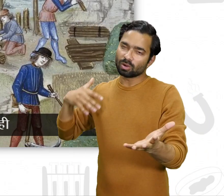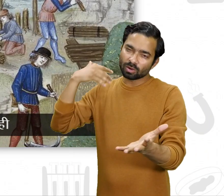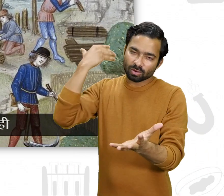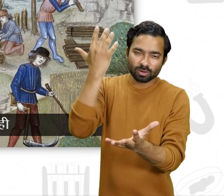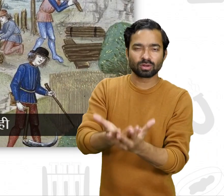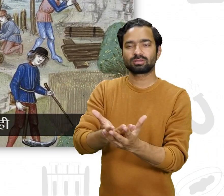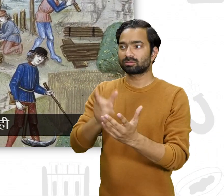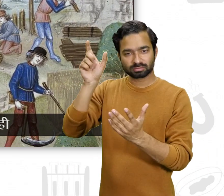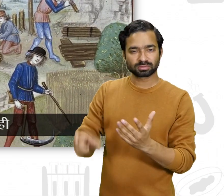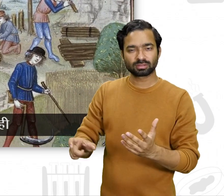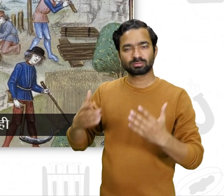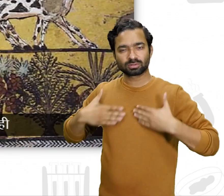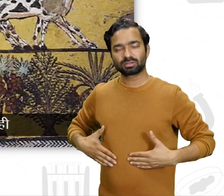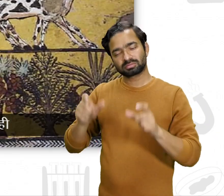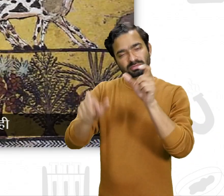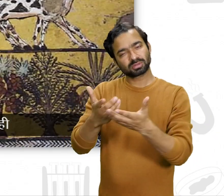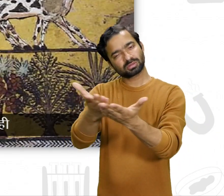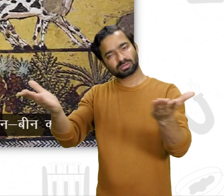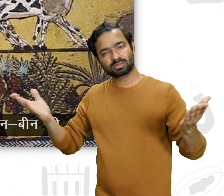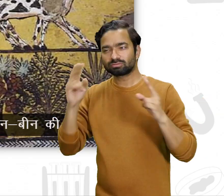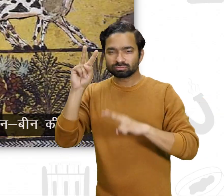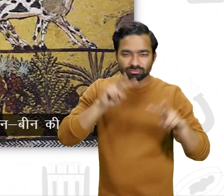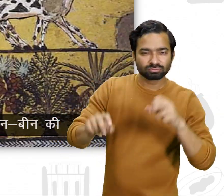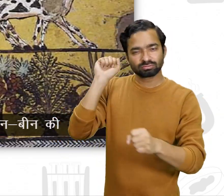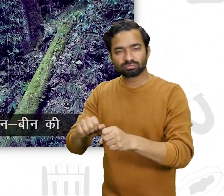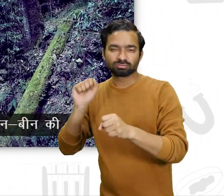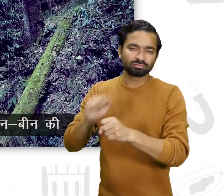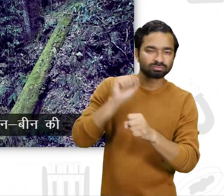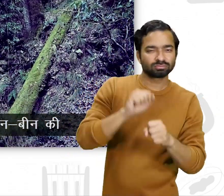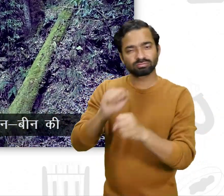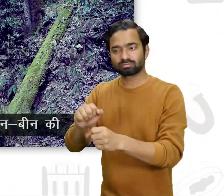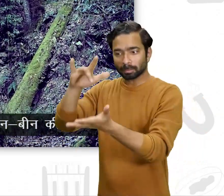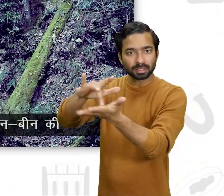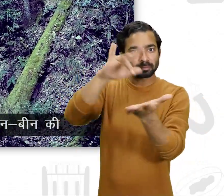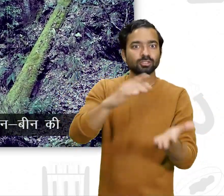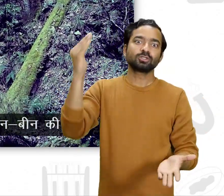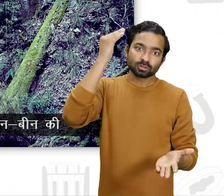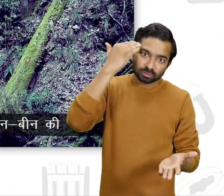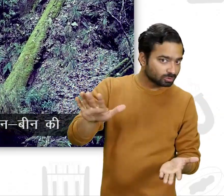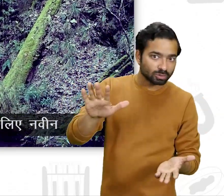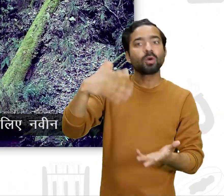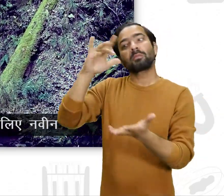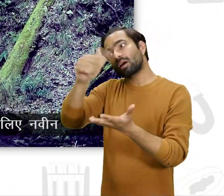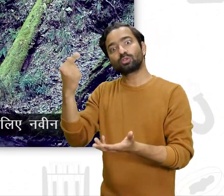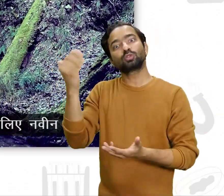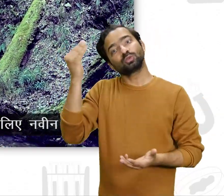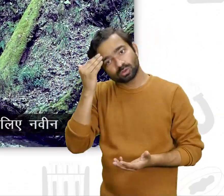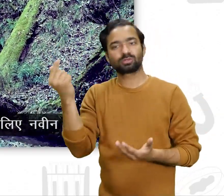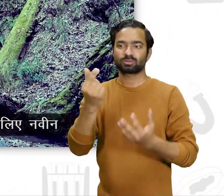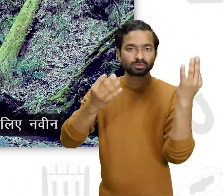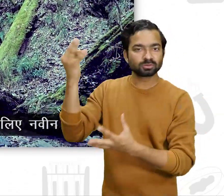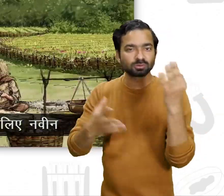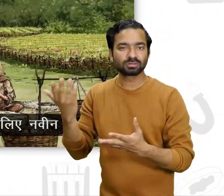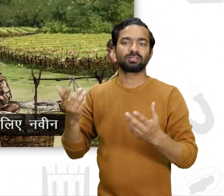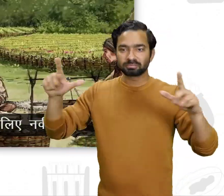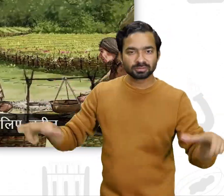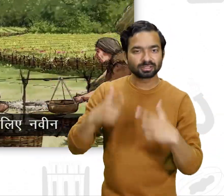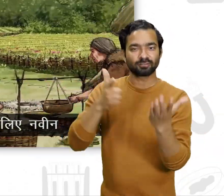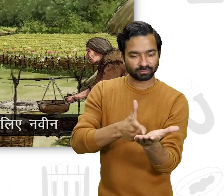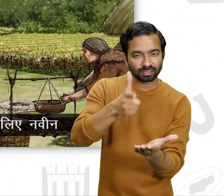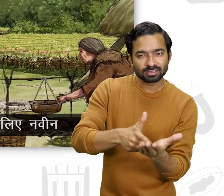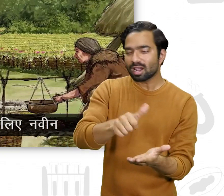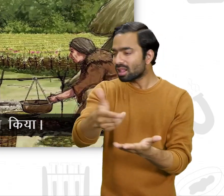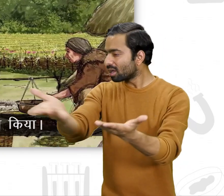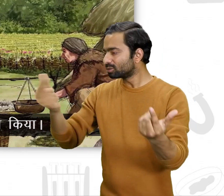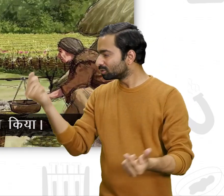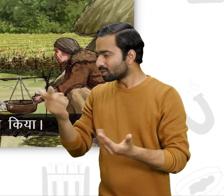mankind. Since the beginning of civilization, humans explored unknown localities and gathered new and